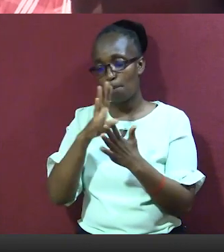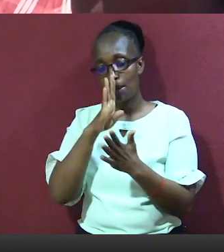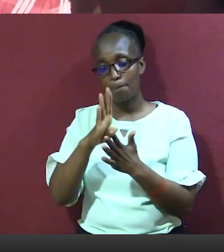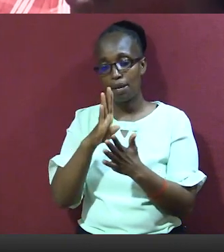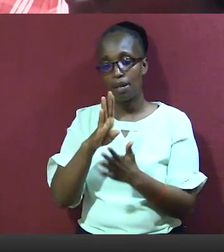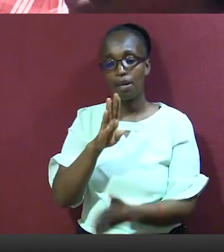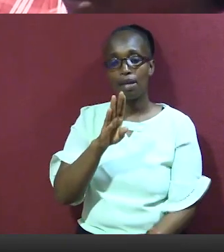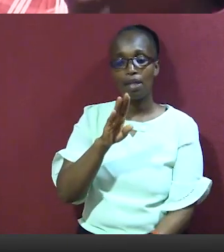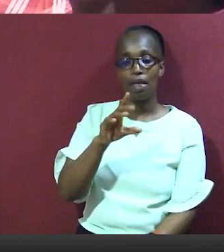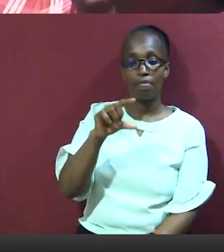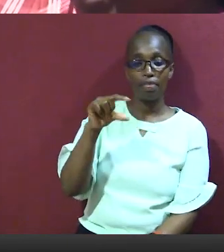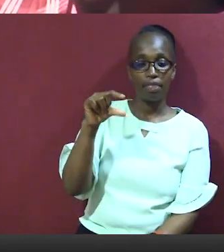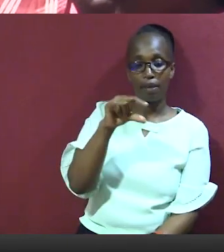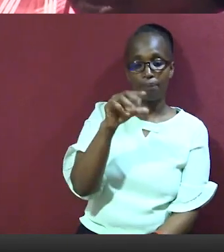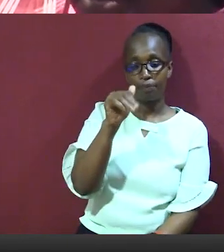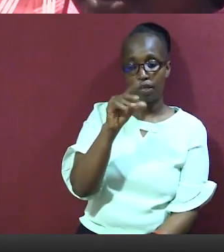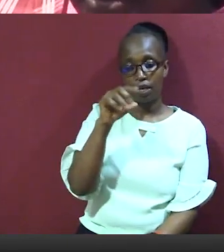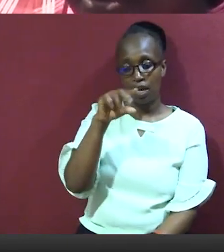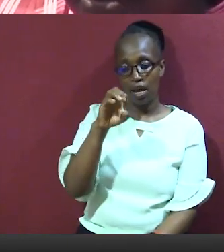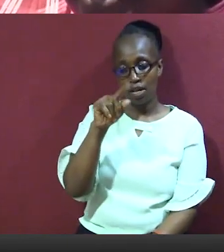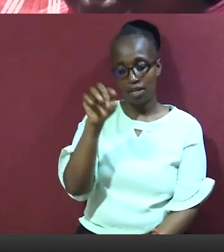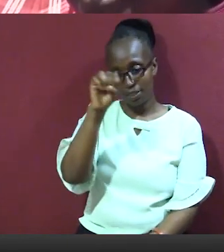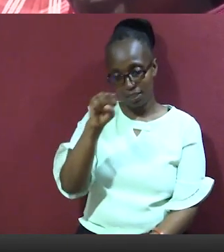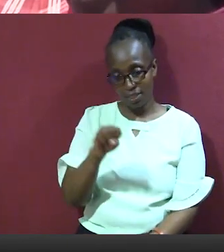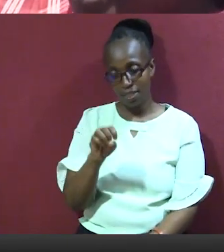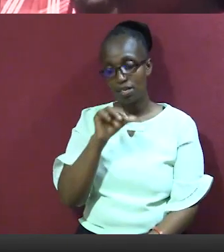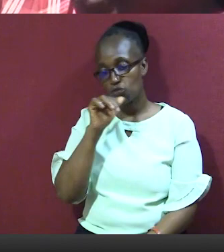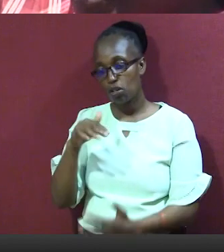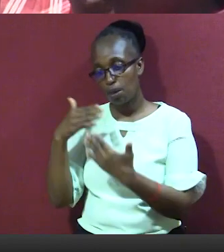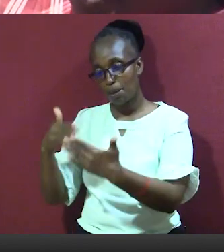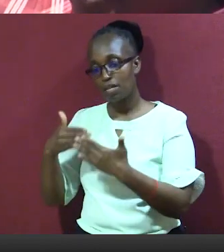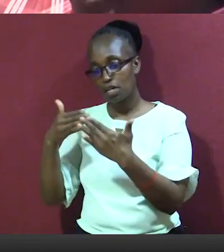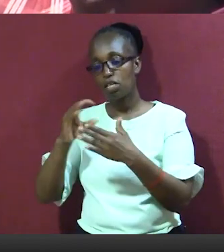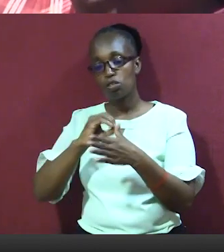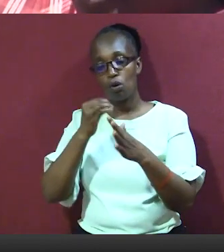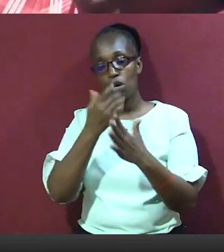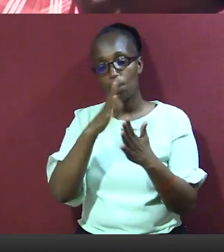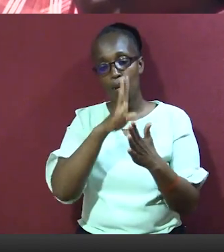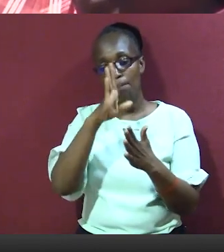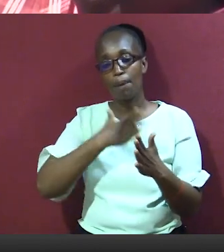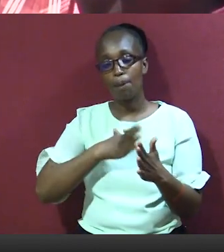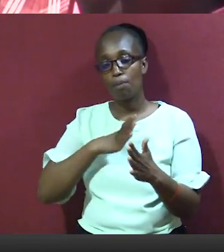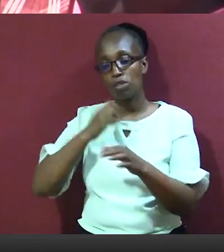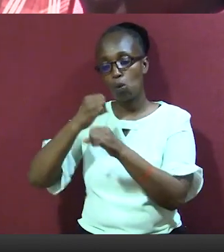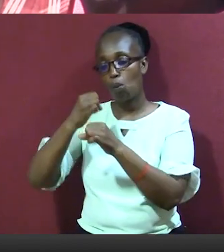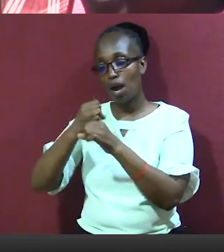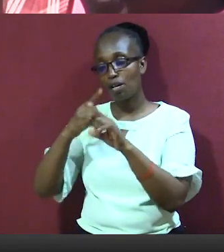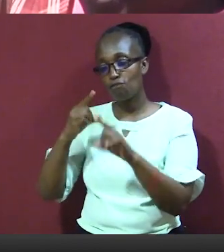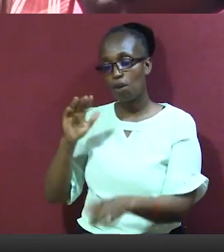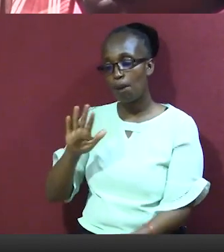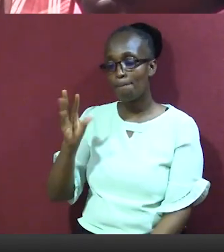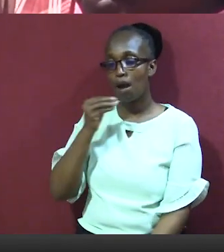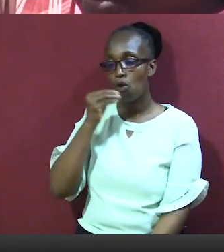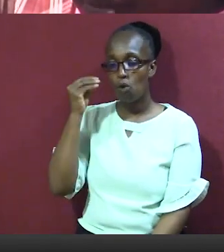people voted in their cars and in their homes and having the result transmitted, and the party, our position